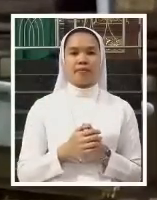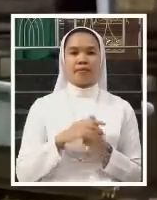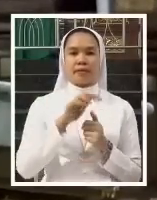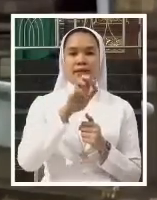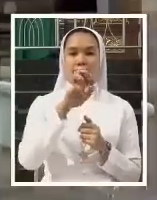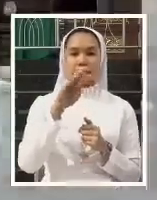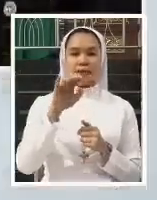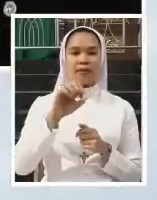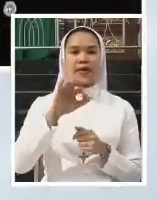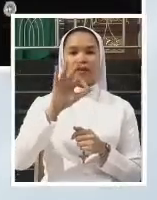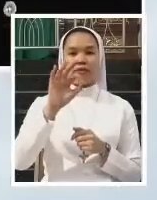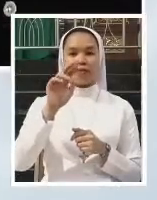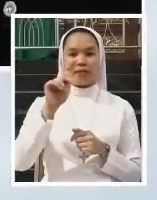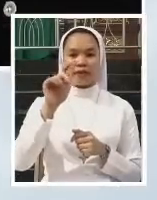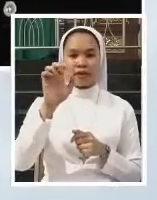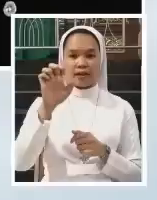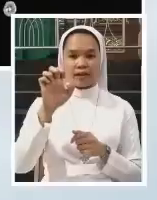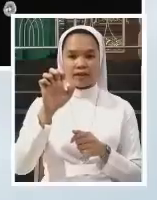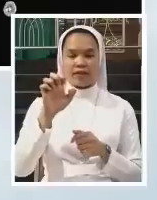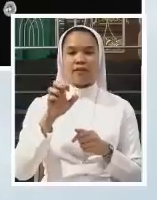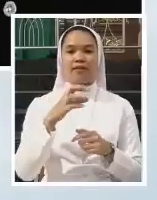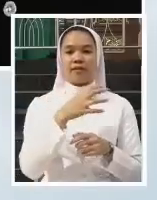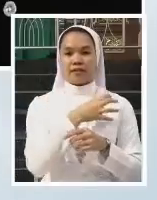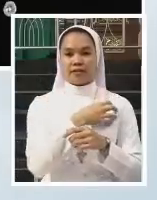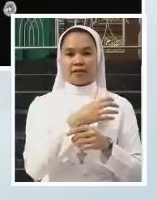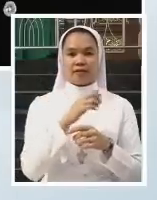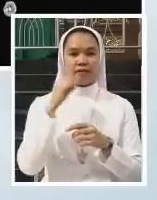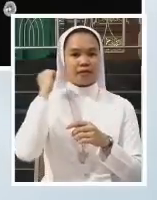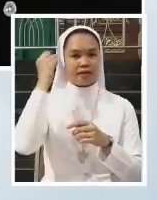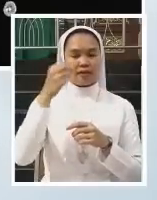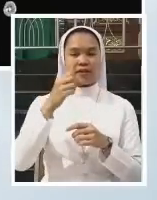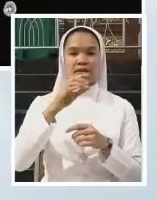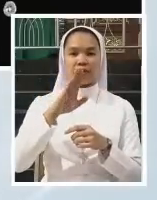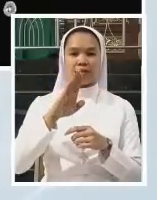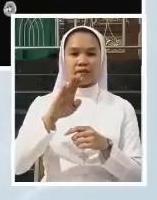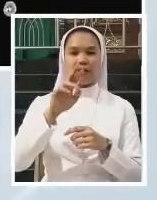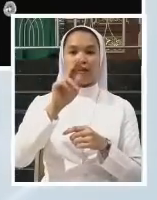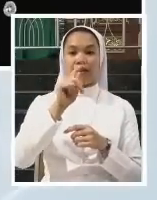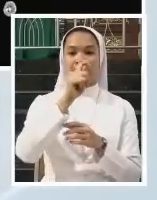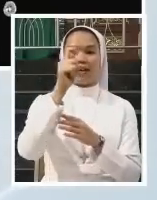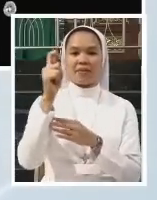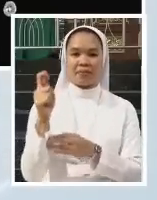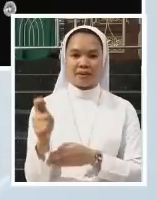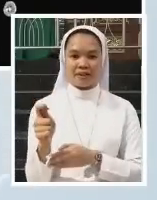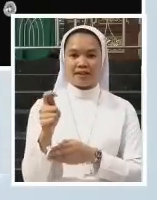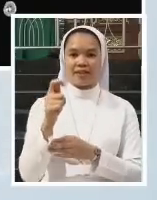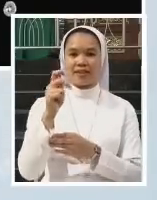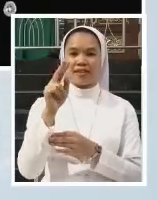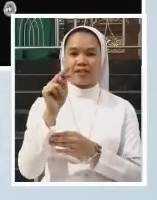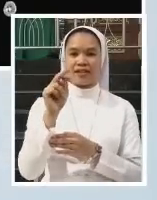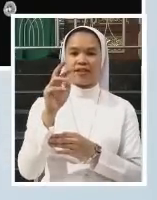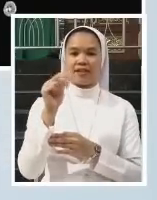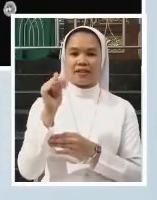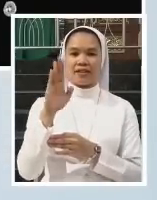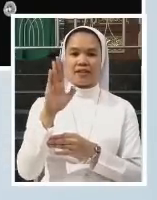Emmanuel Alforte, Pastor, St. Pascal Bailon Parish, Tinambak.